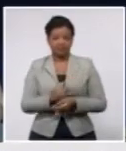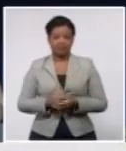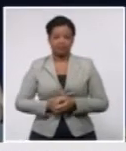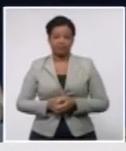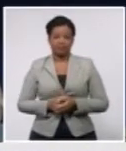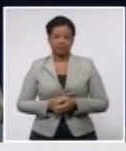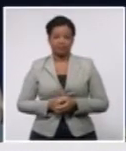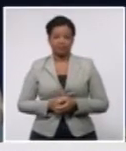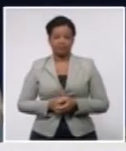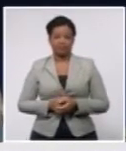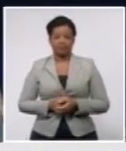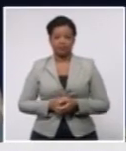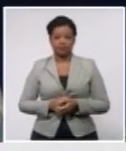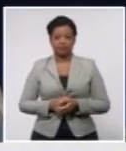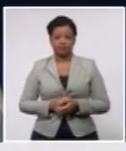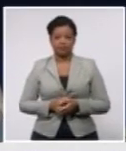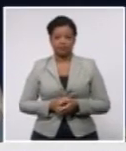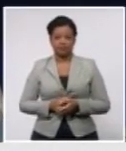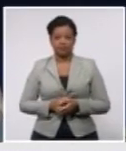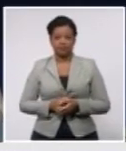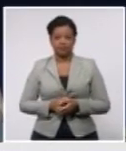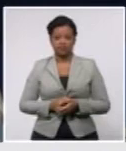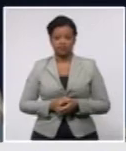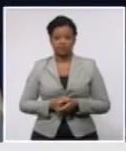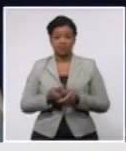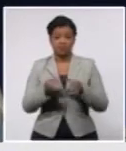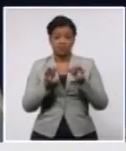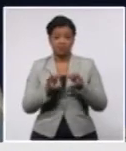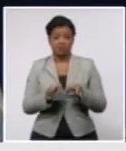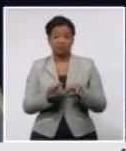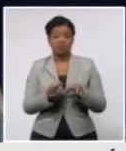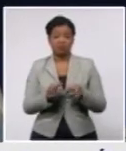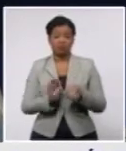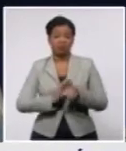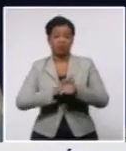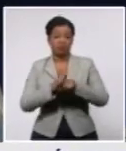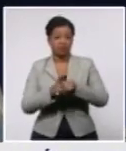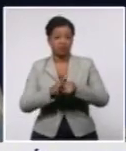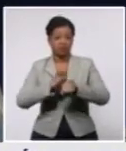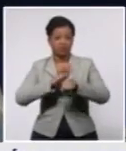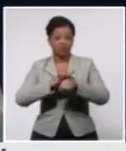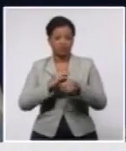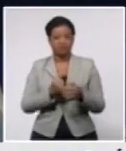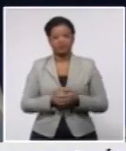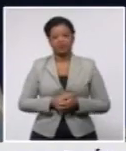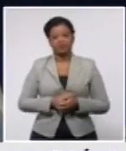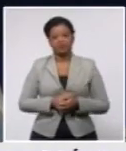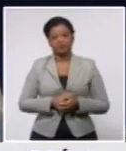recovery stage, the recovery of each territory.